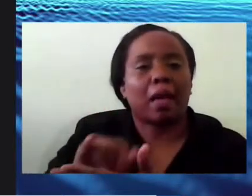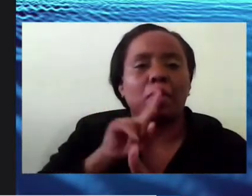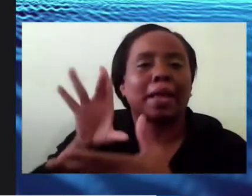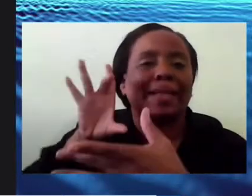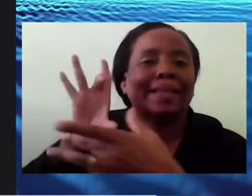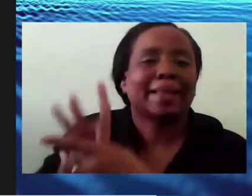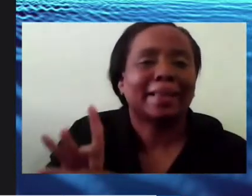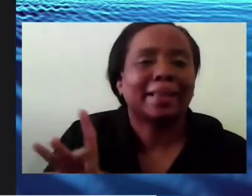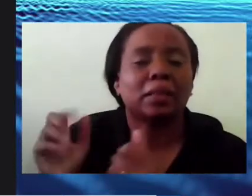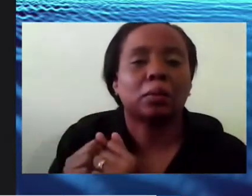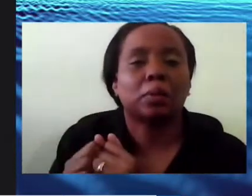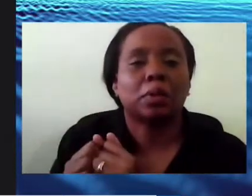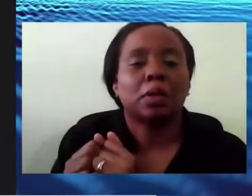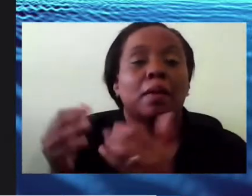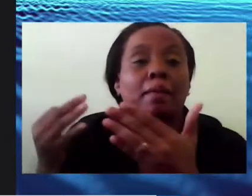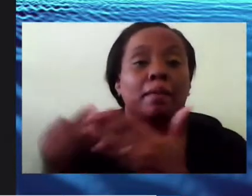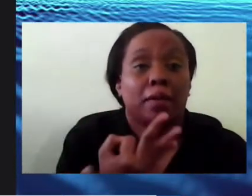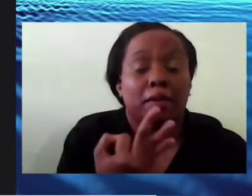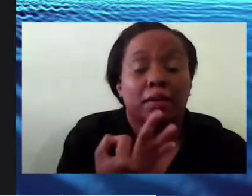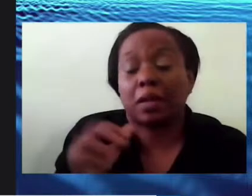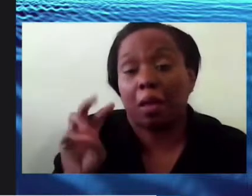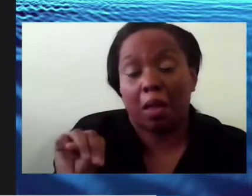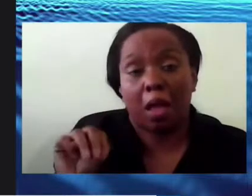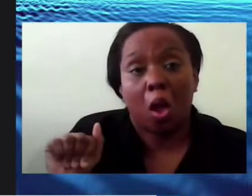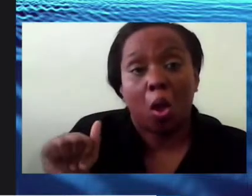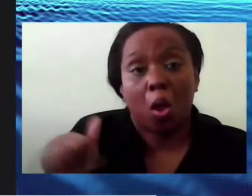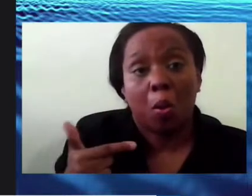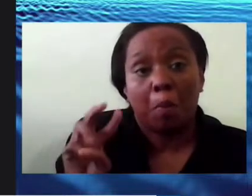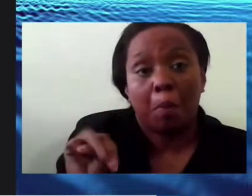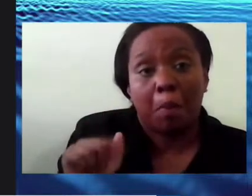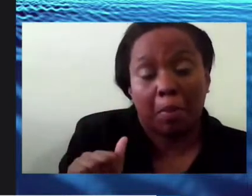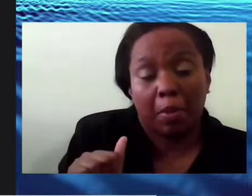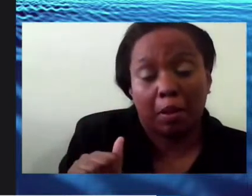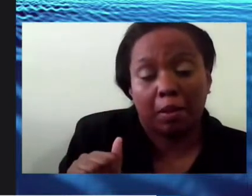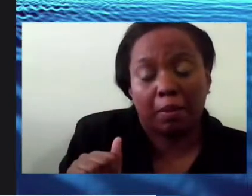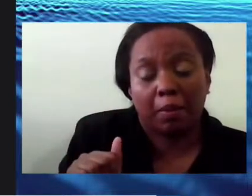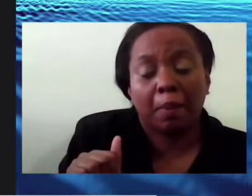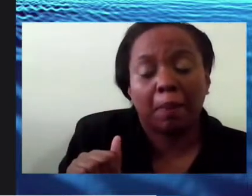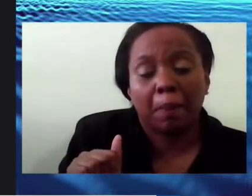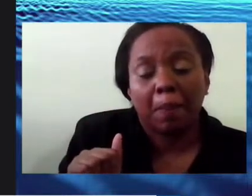with fresh magma degassing, right? So it's the